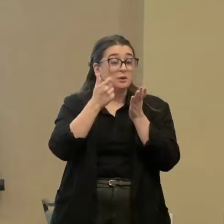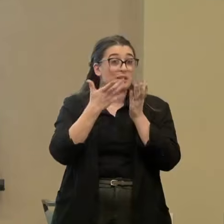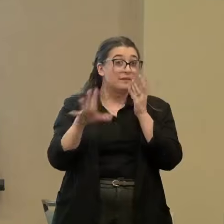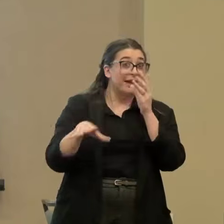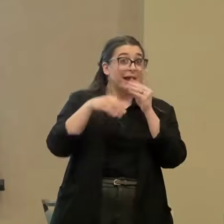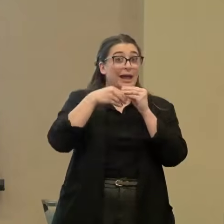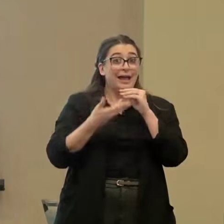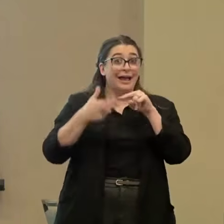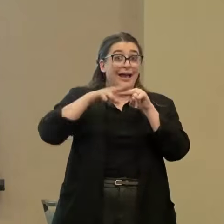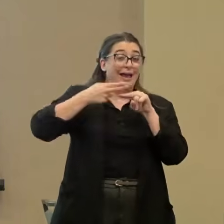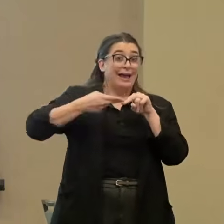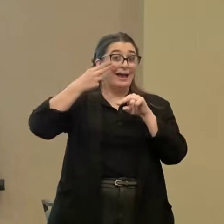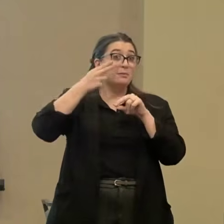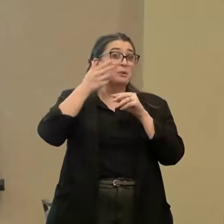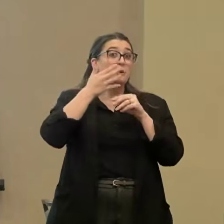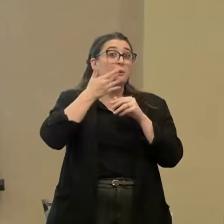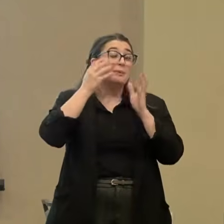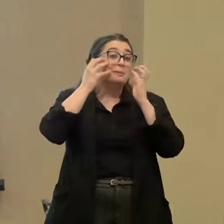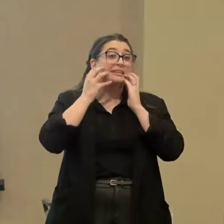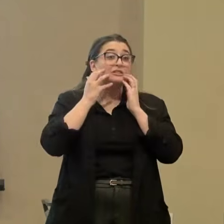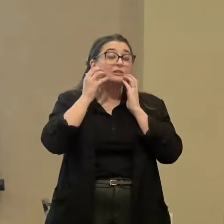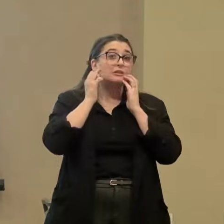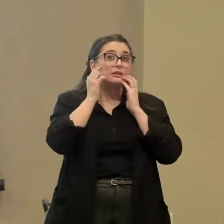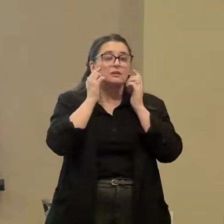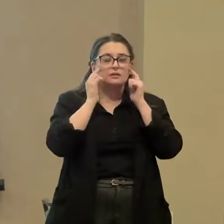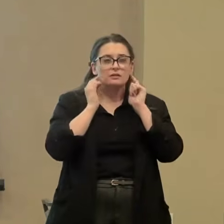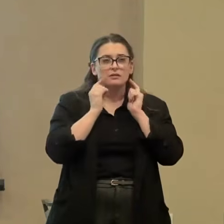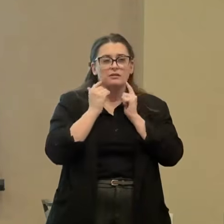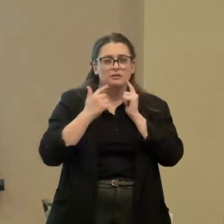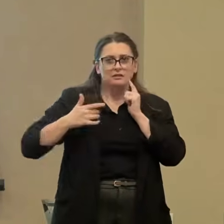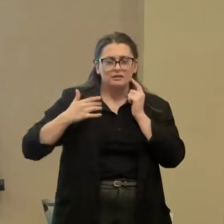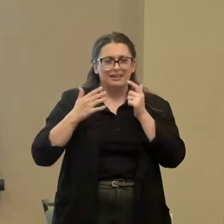hyperpigmentation, a little bit of a darker color, and then it came around here, and then